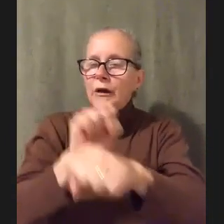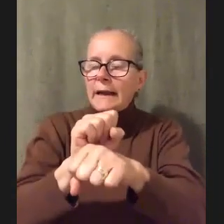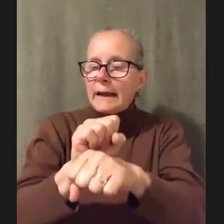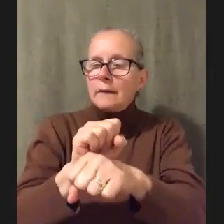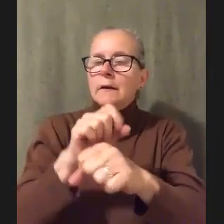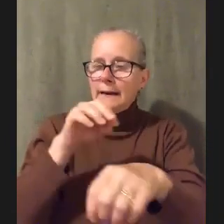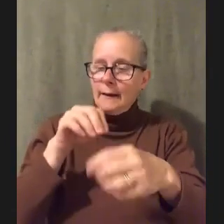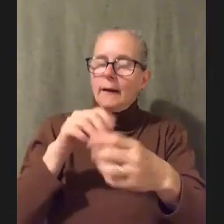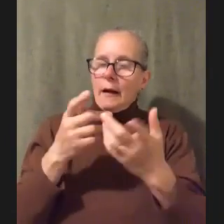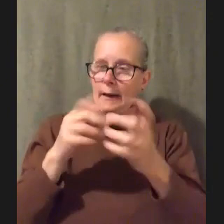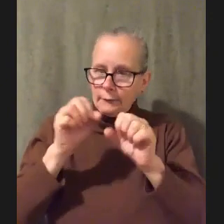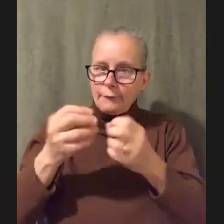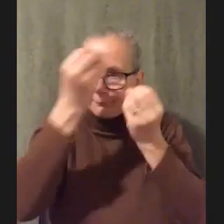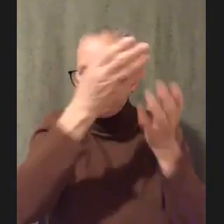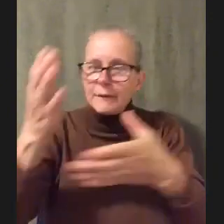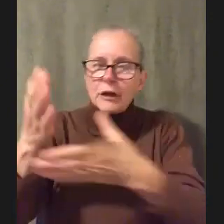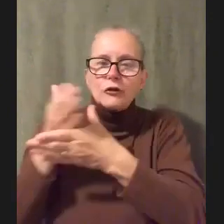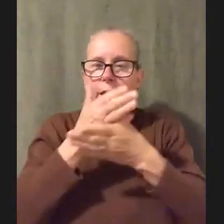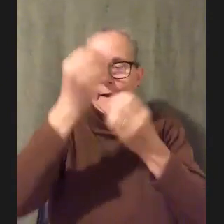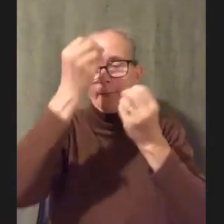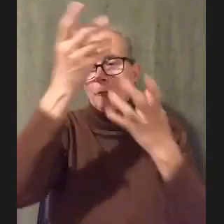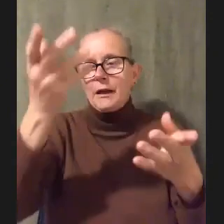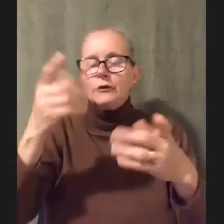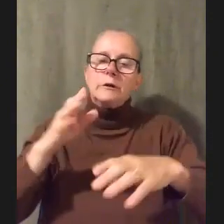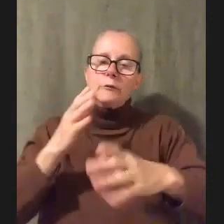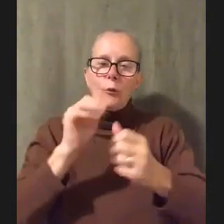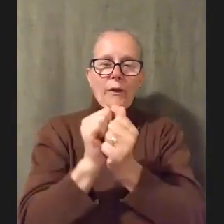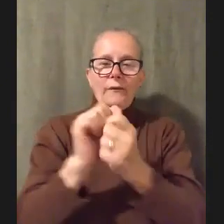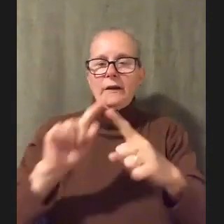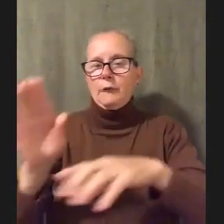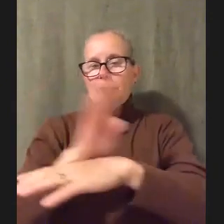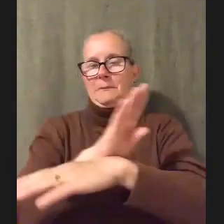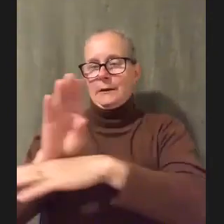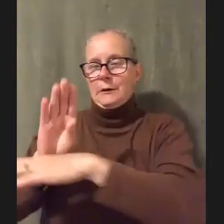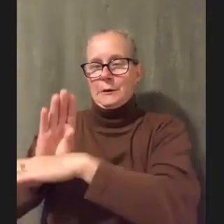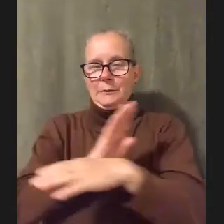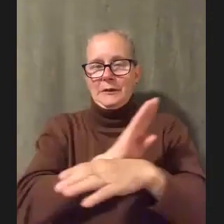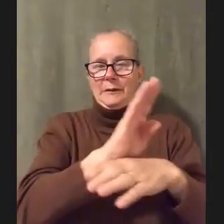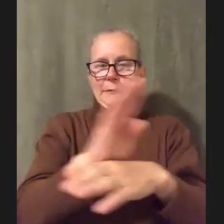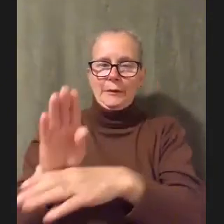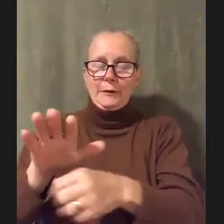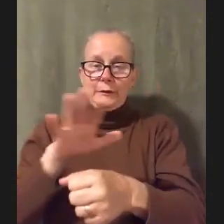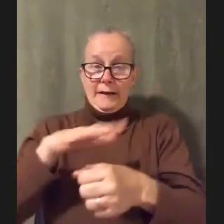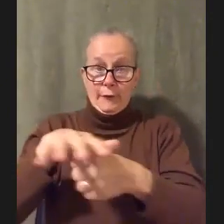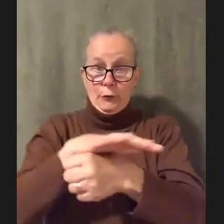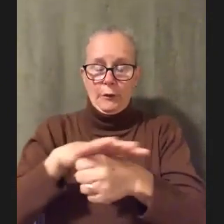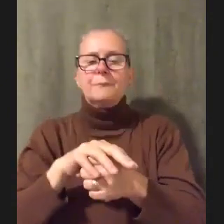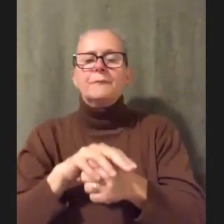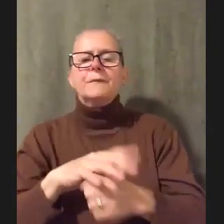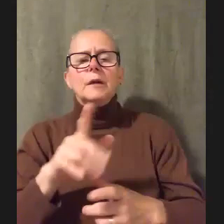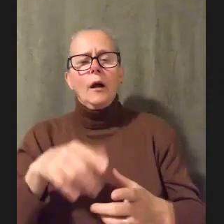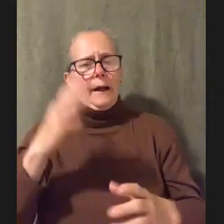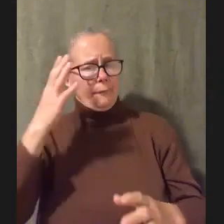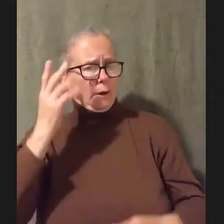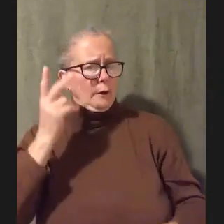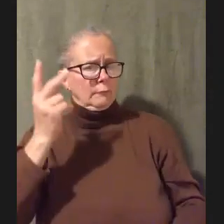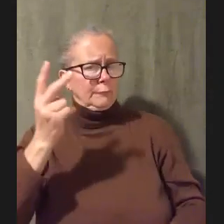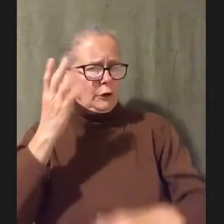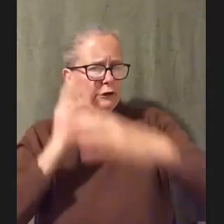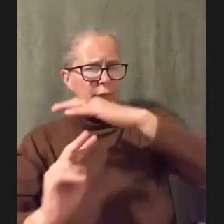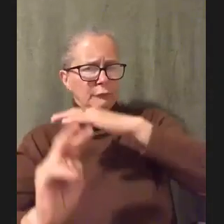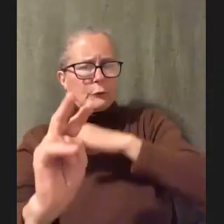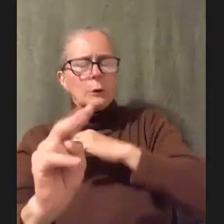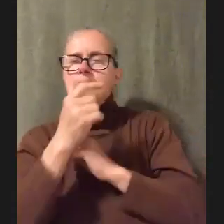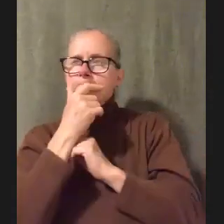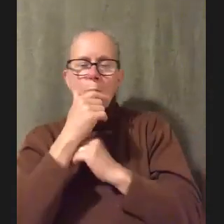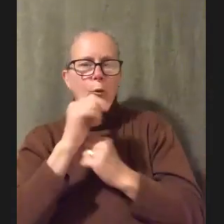information across many businesses. So we are looking to the future, we are not out of